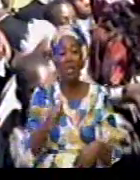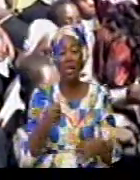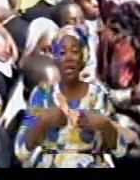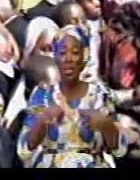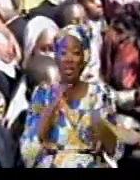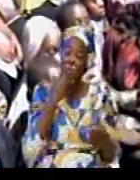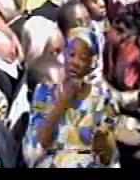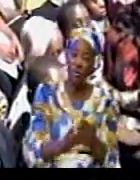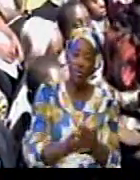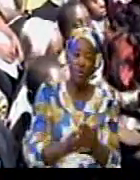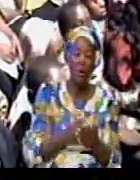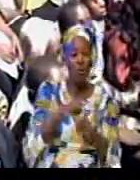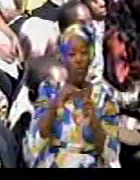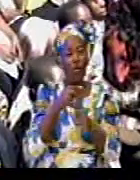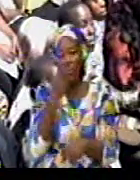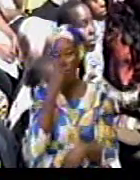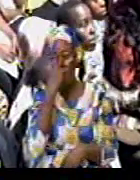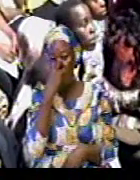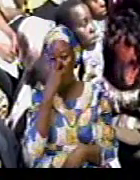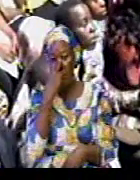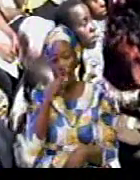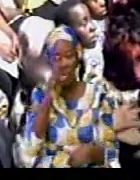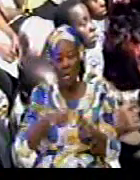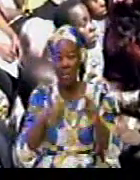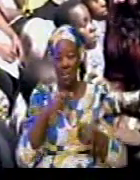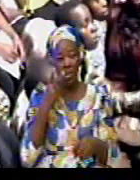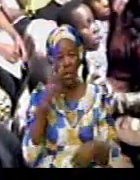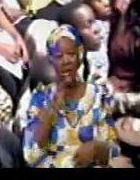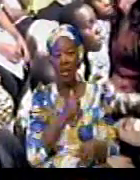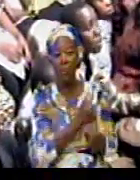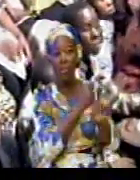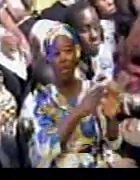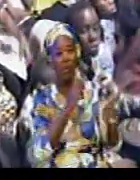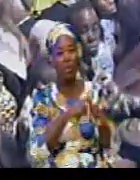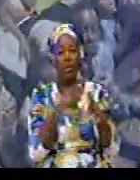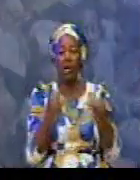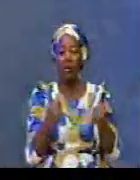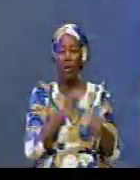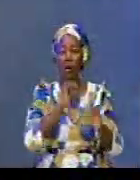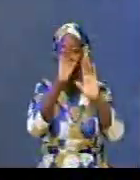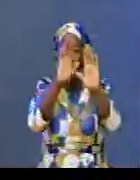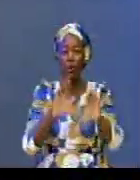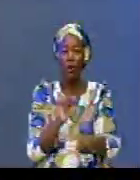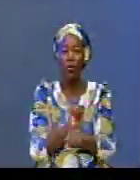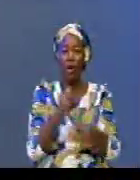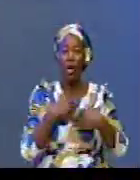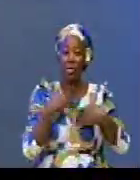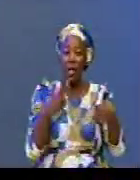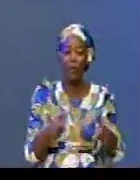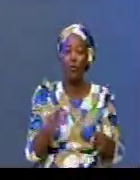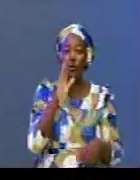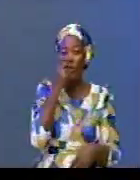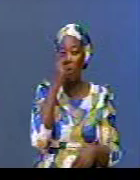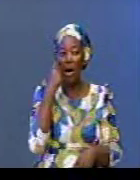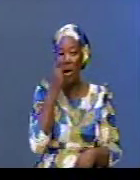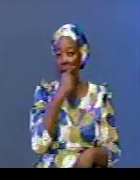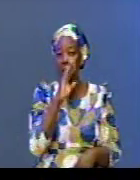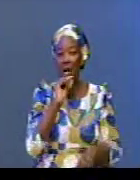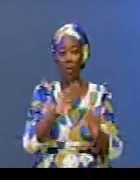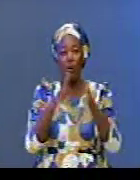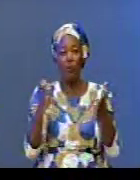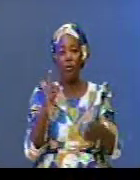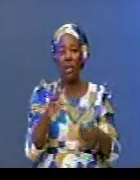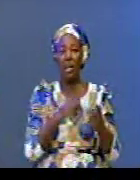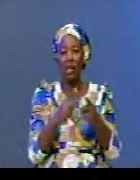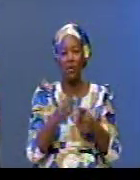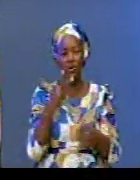yes, healing is good. When you were blind, you couldn't see the mountain. Now a miracle has taken